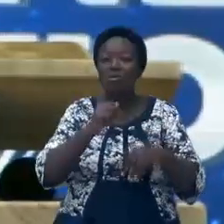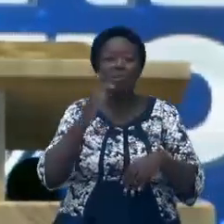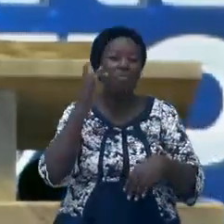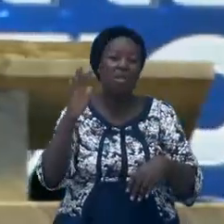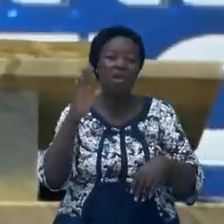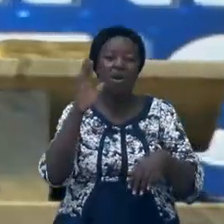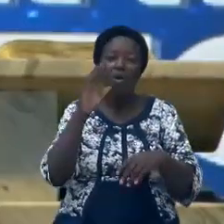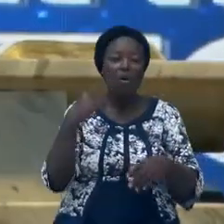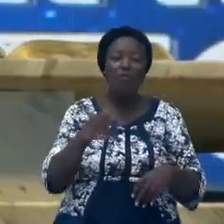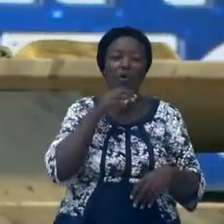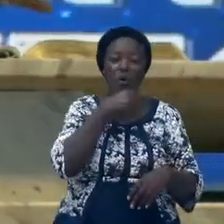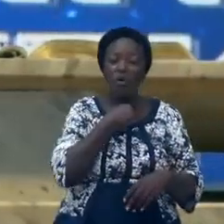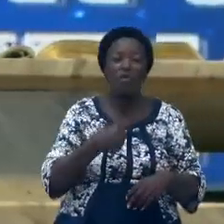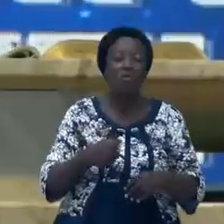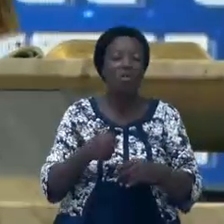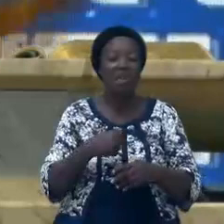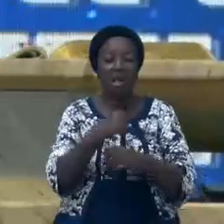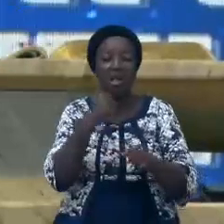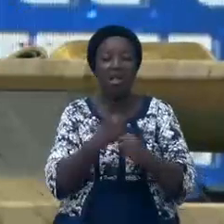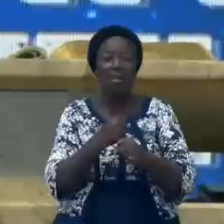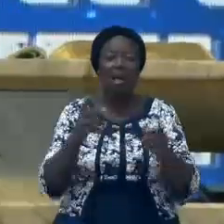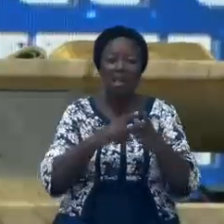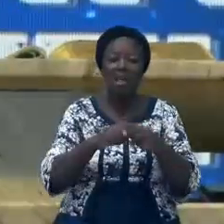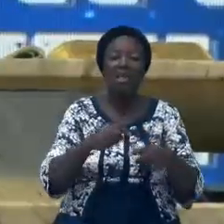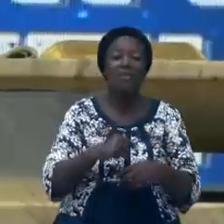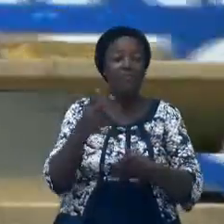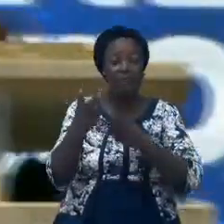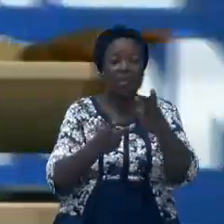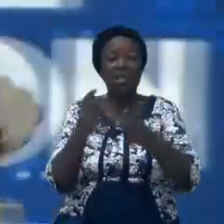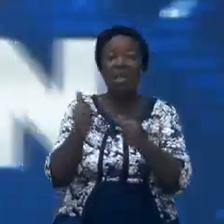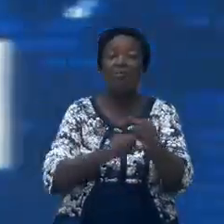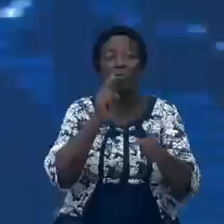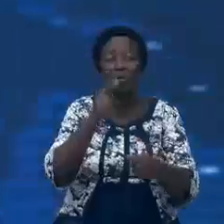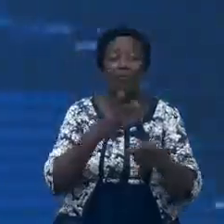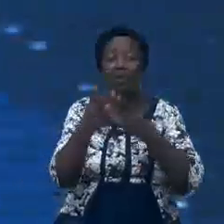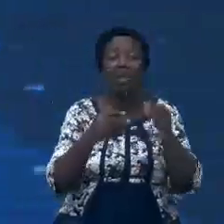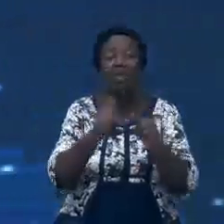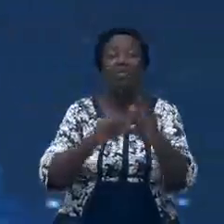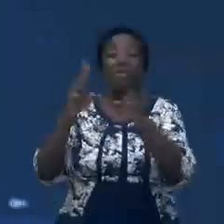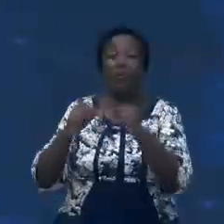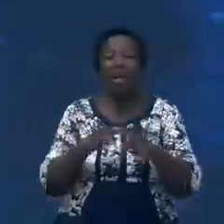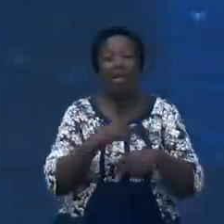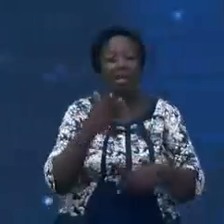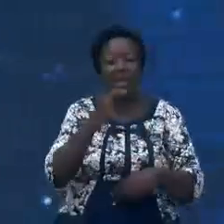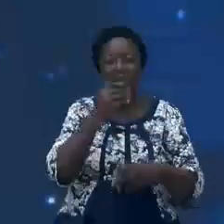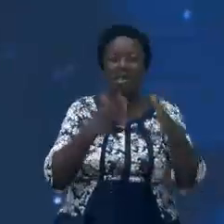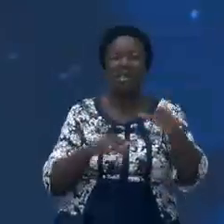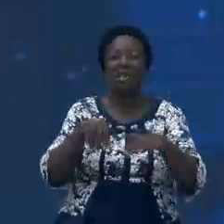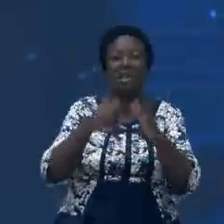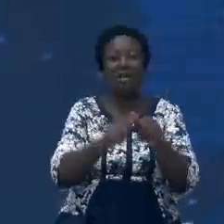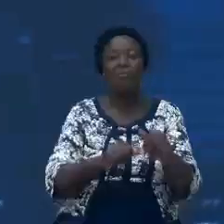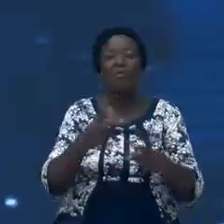girl. And Satan has no pity for old age. He visits everyone. He visits